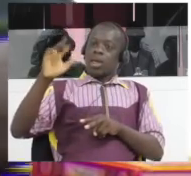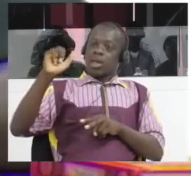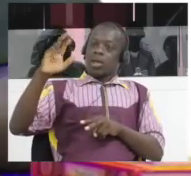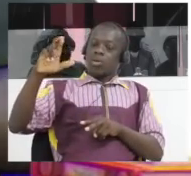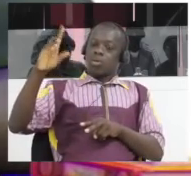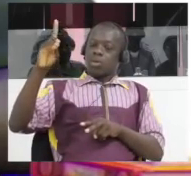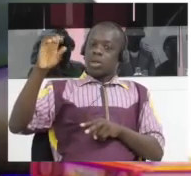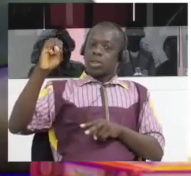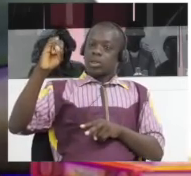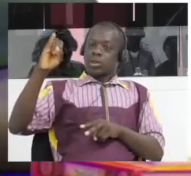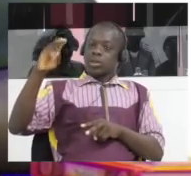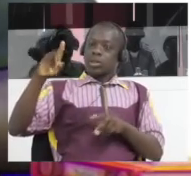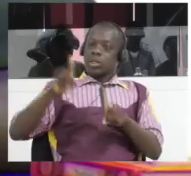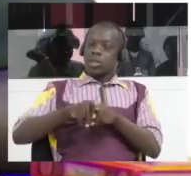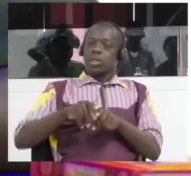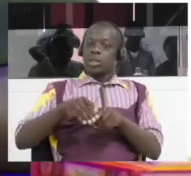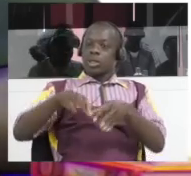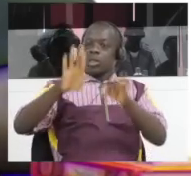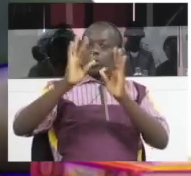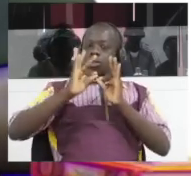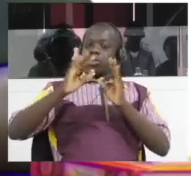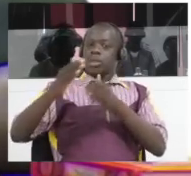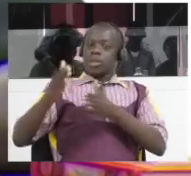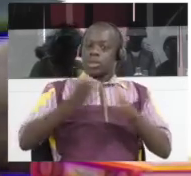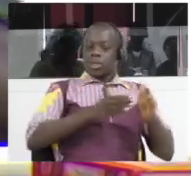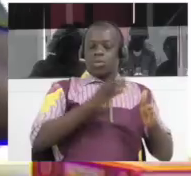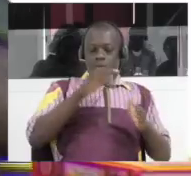him aside and then said they were going to talk to him.